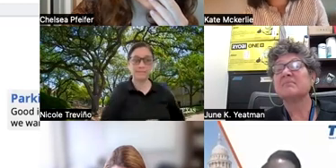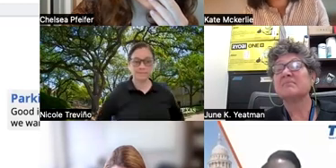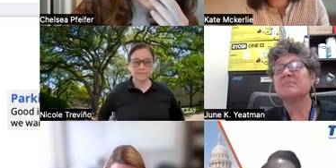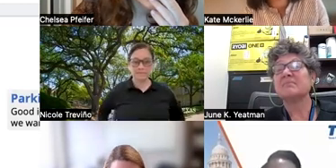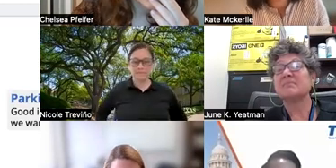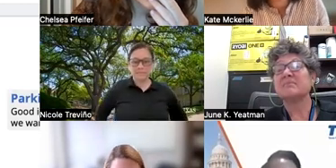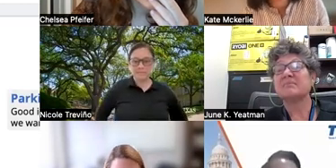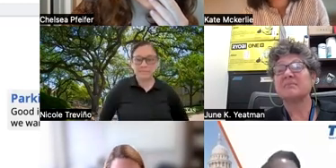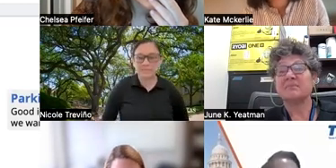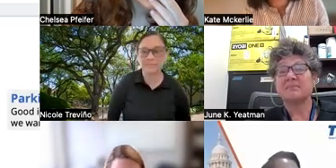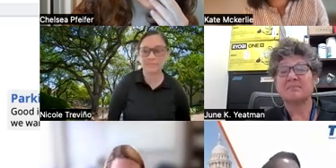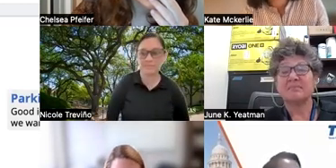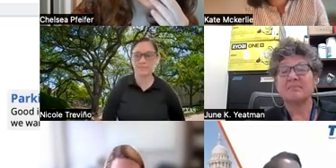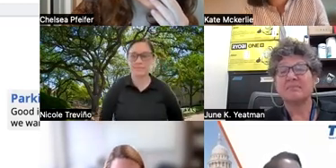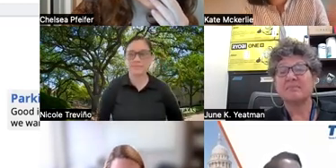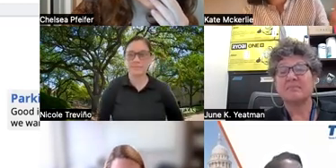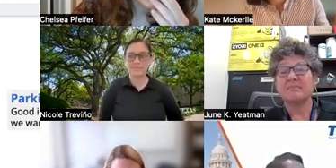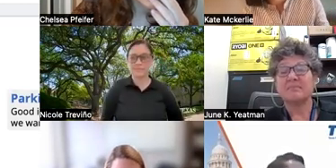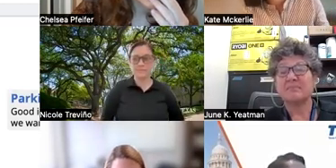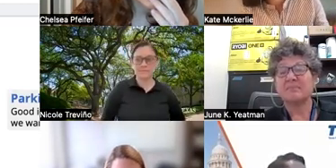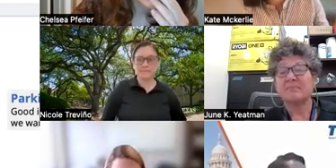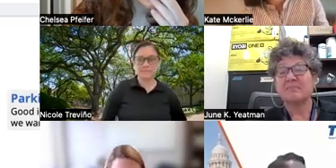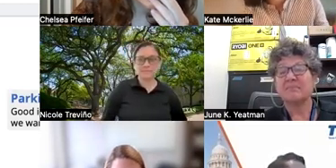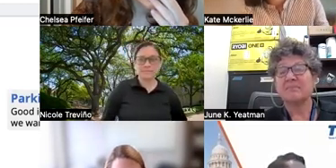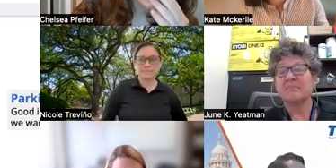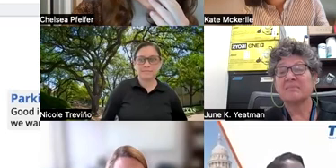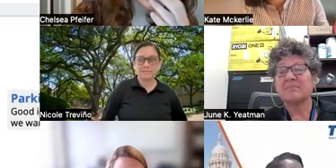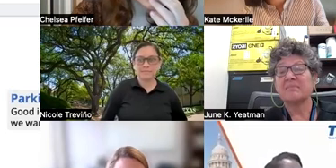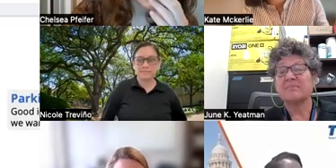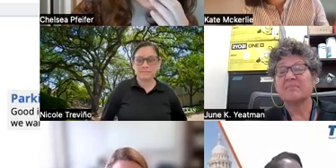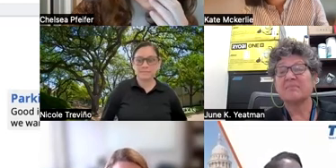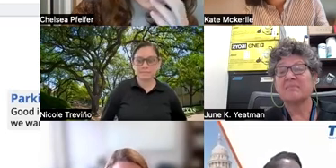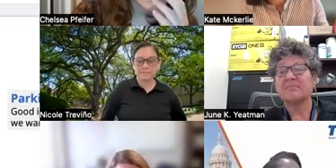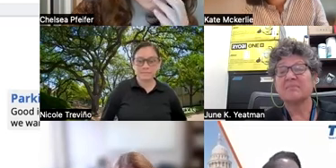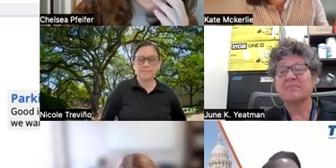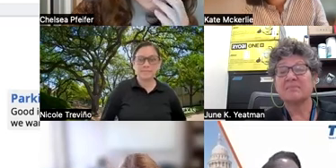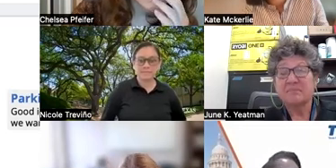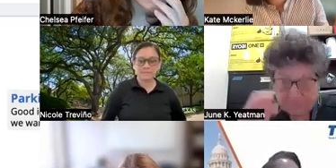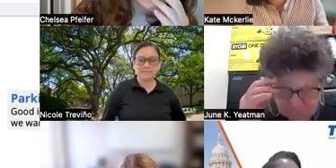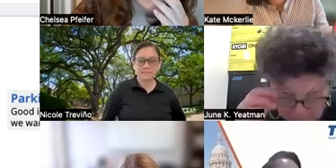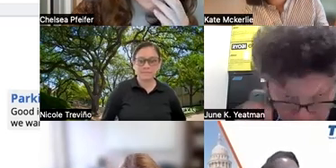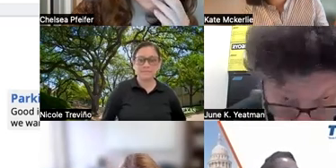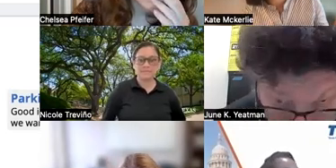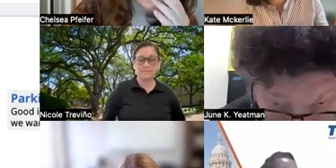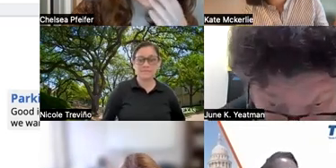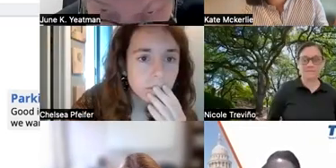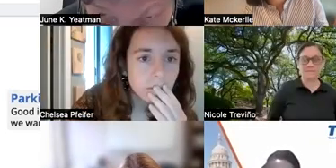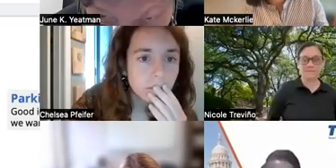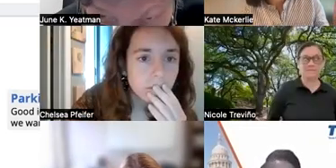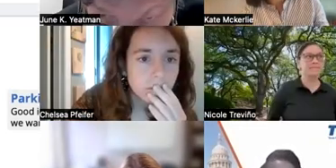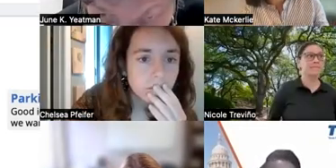you're representing today. So you may see a little sticky note, as they're called,